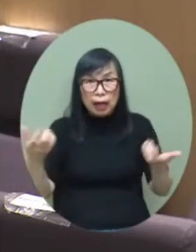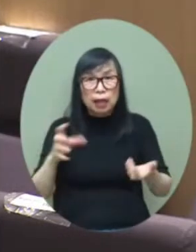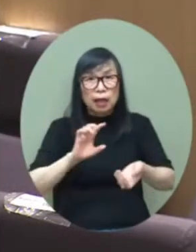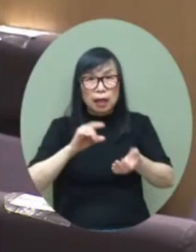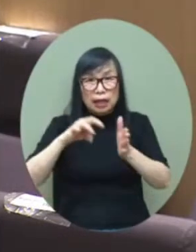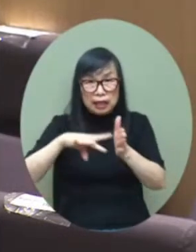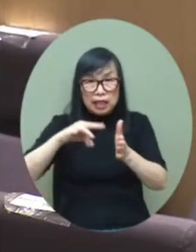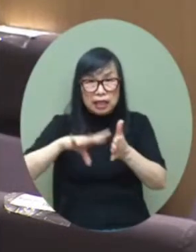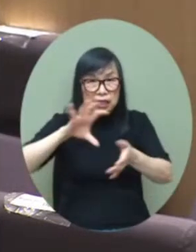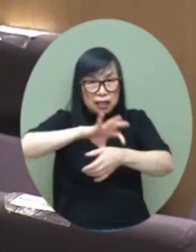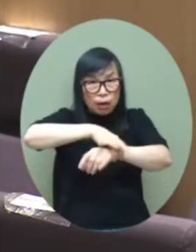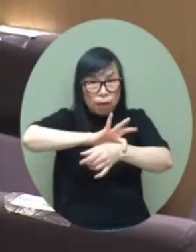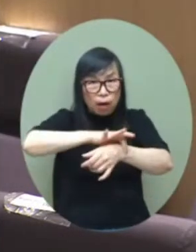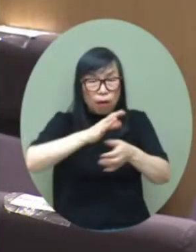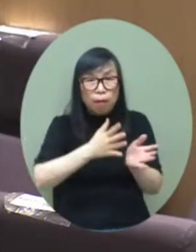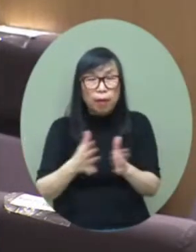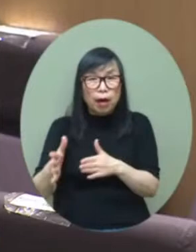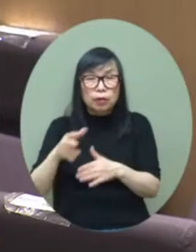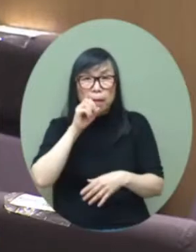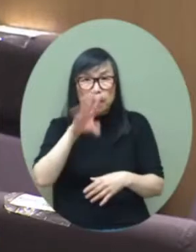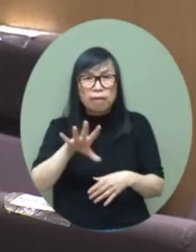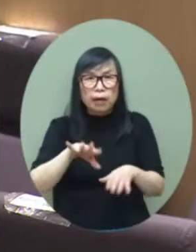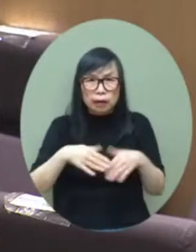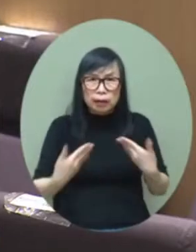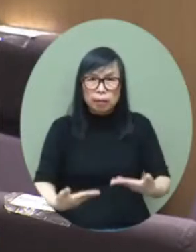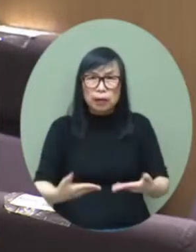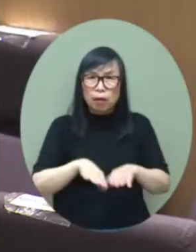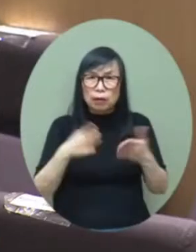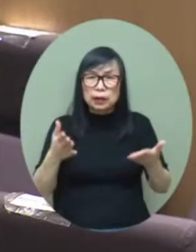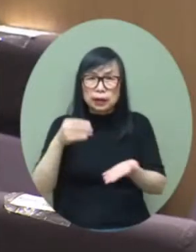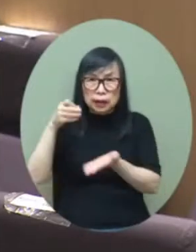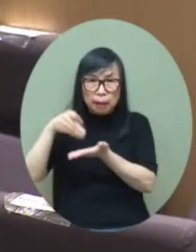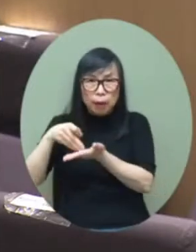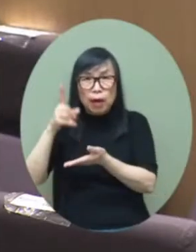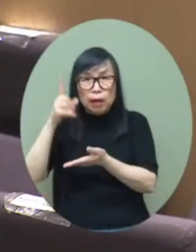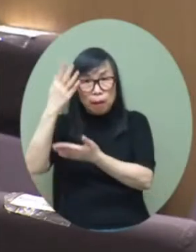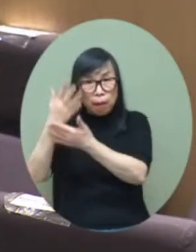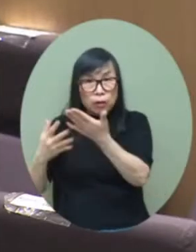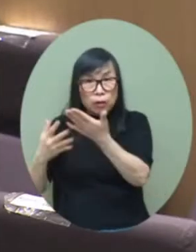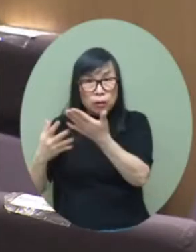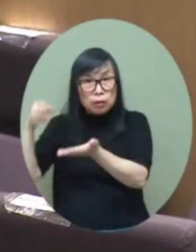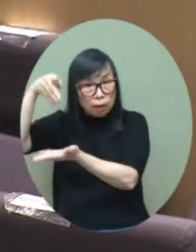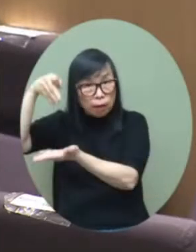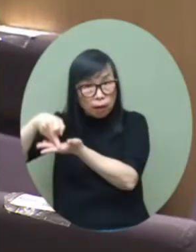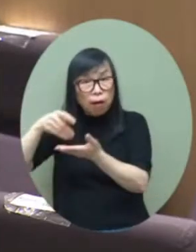for home quarantinees, they have to wear the electronic wristband.